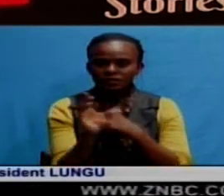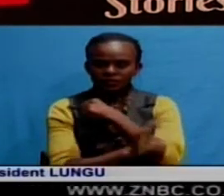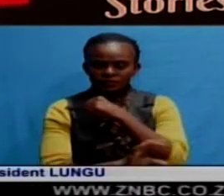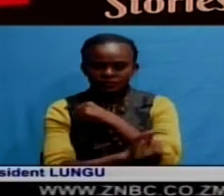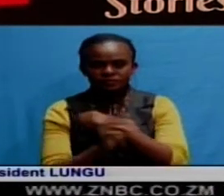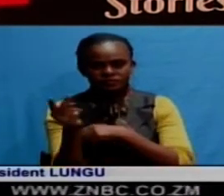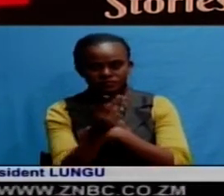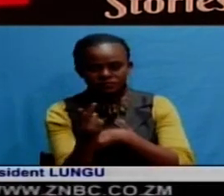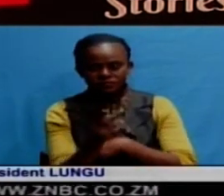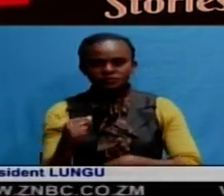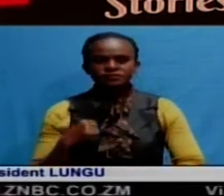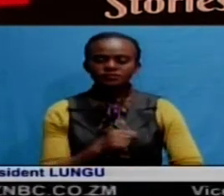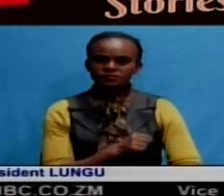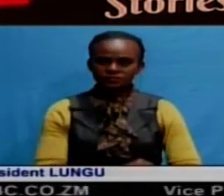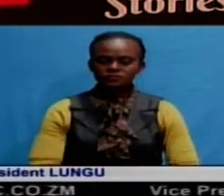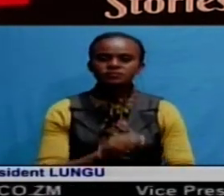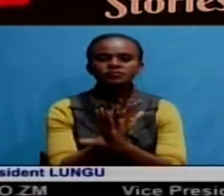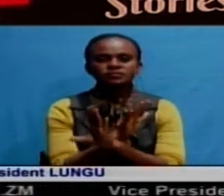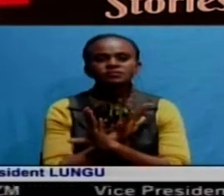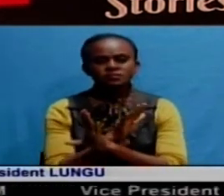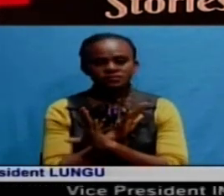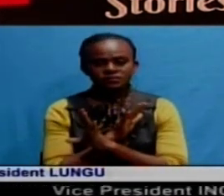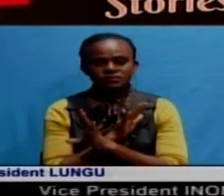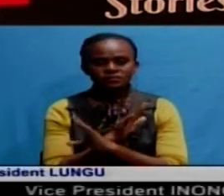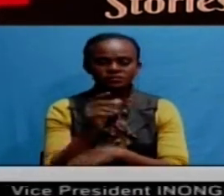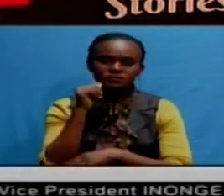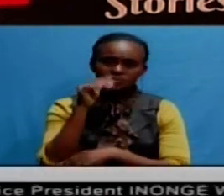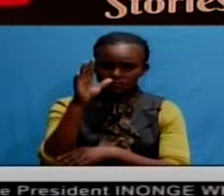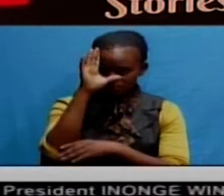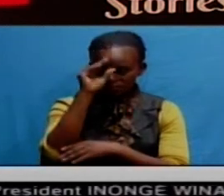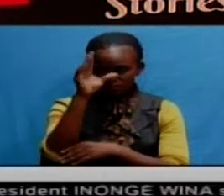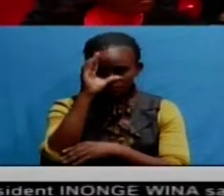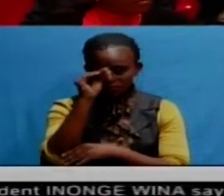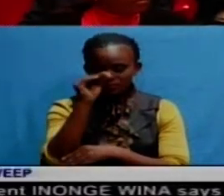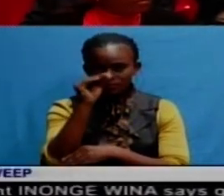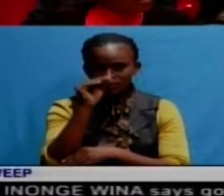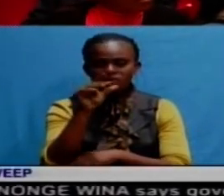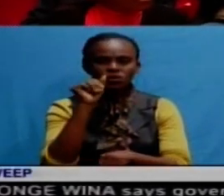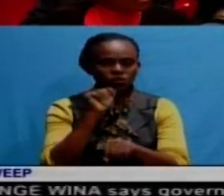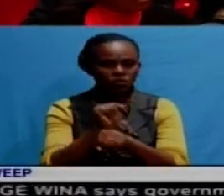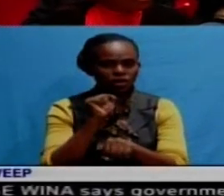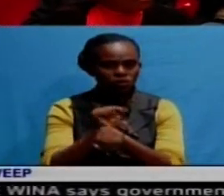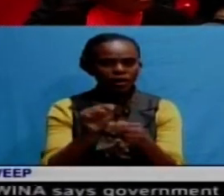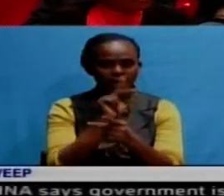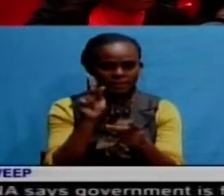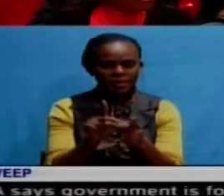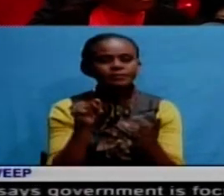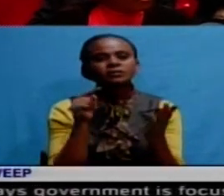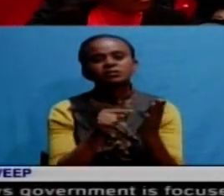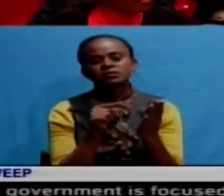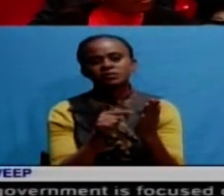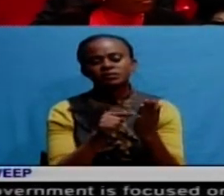countries, China and Zambia. Ladies and gentlemen, works of this nature are